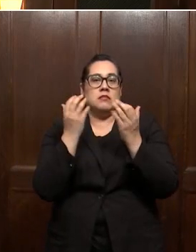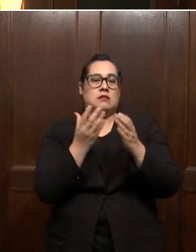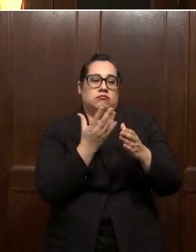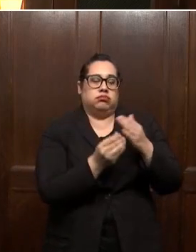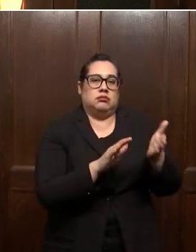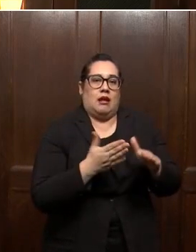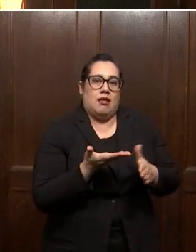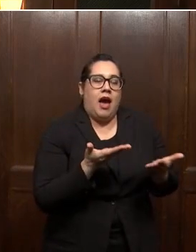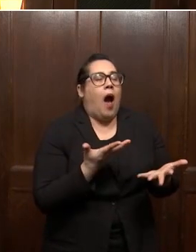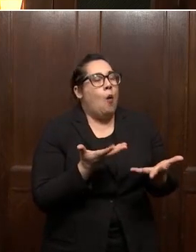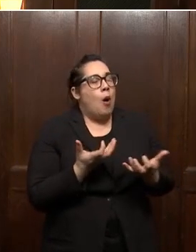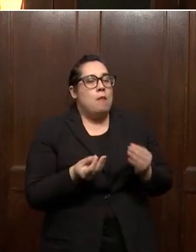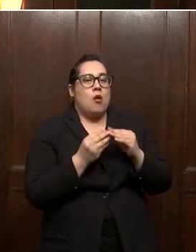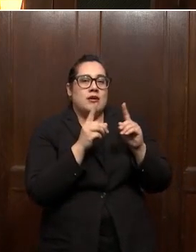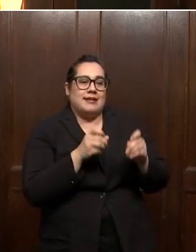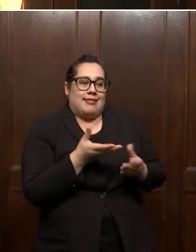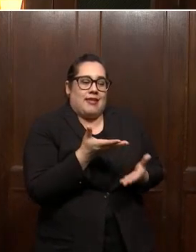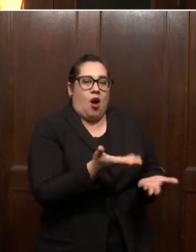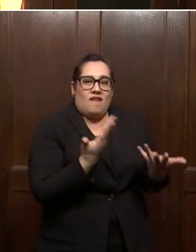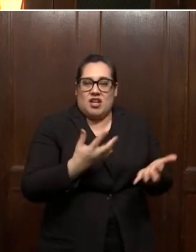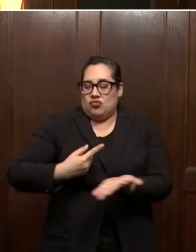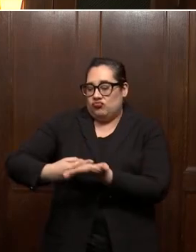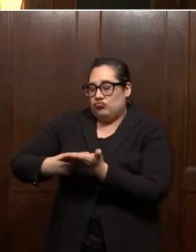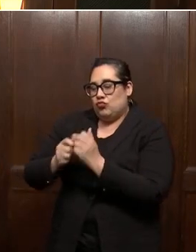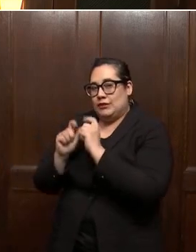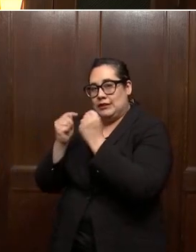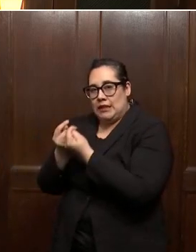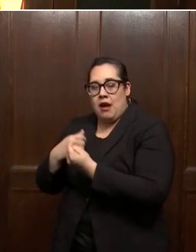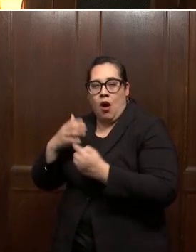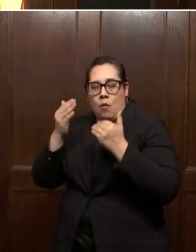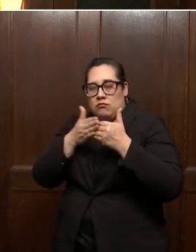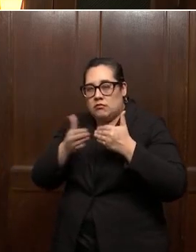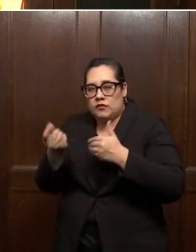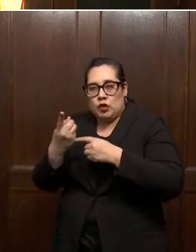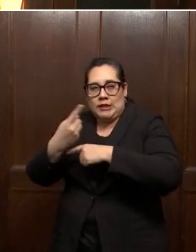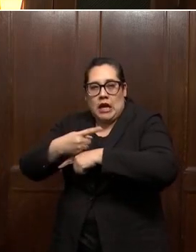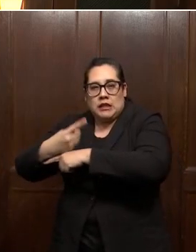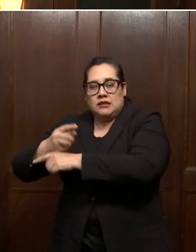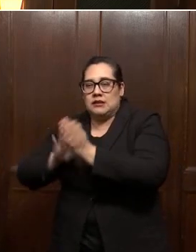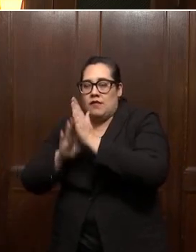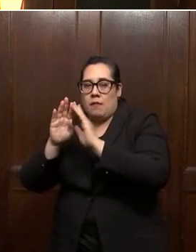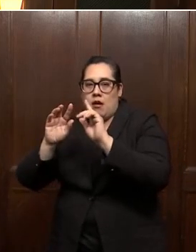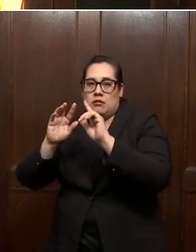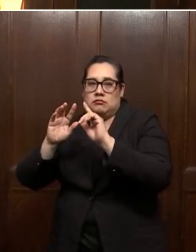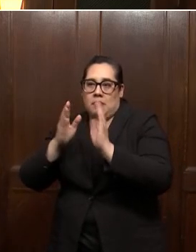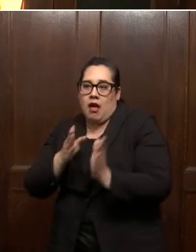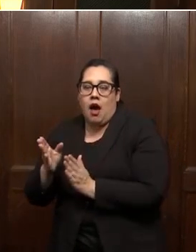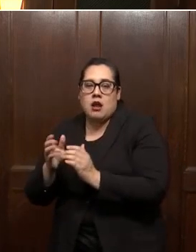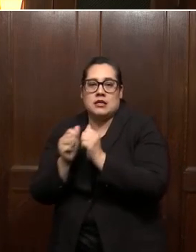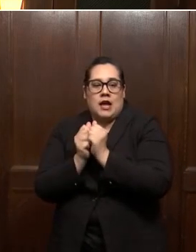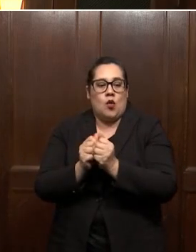tests in there. I talked with my team about it. I hope in the next couple days we're going to develop a plan together with the county